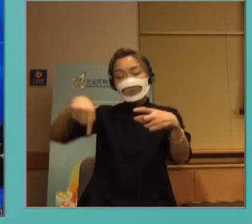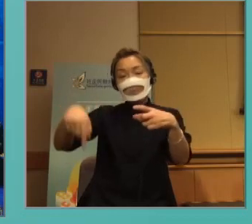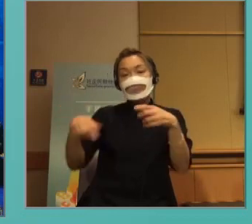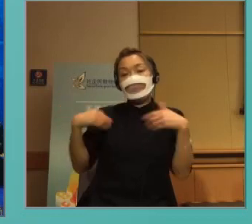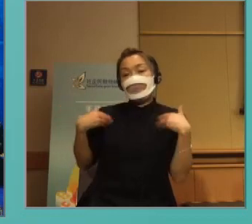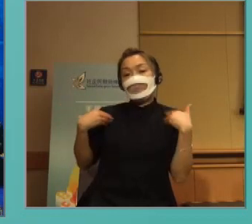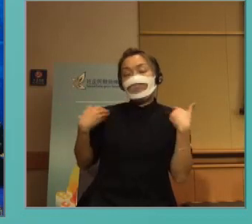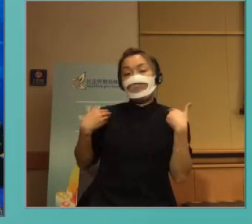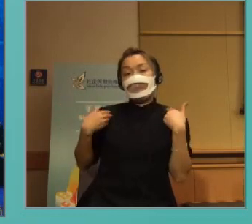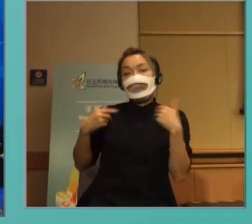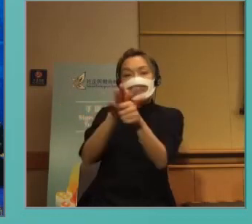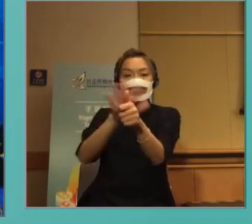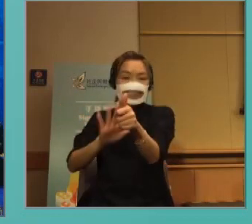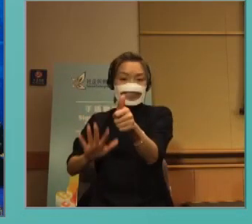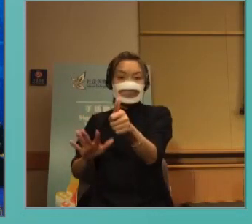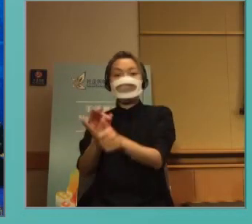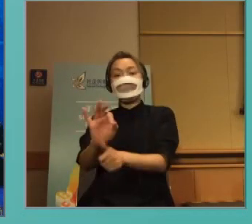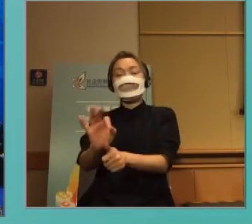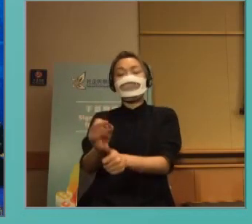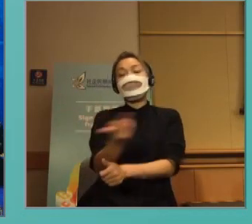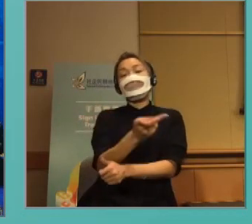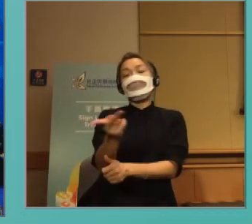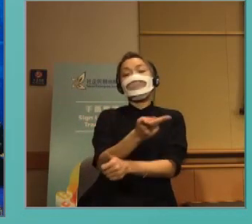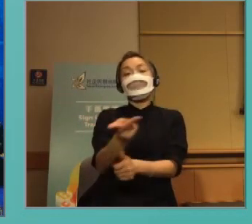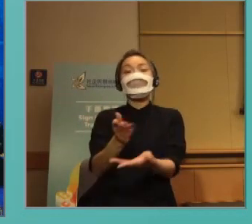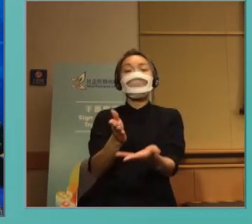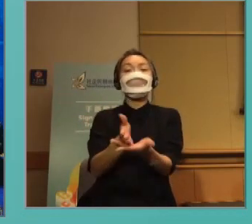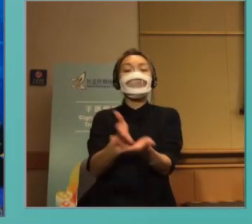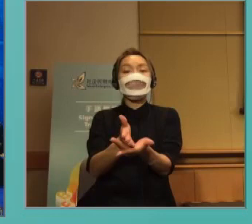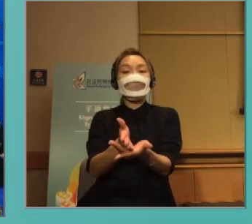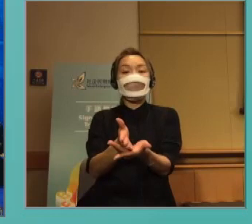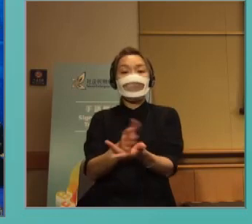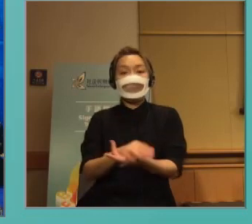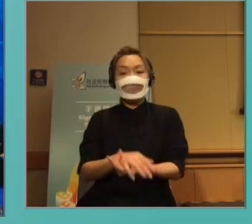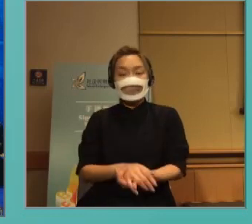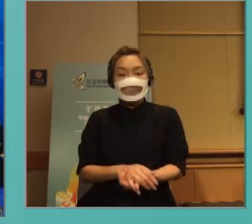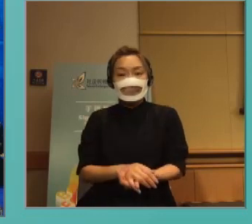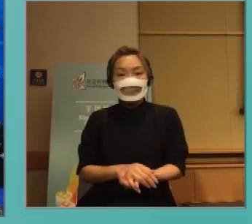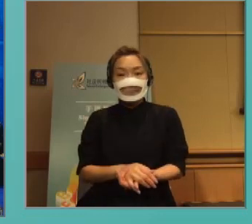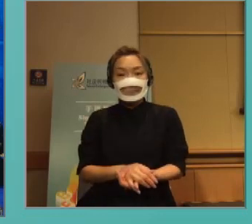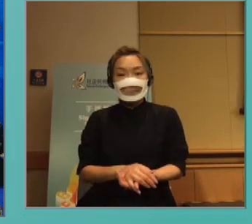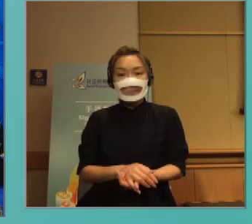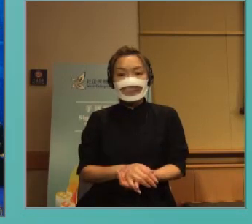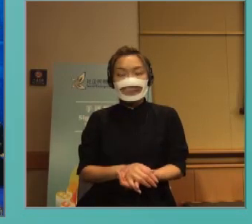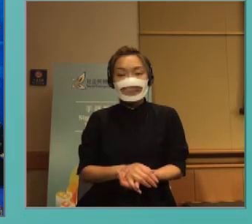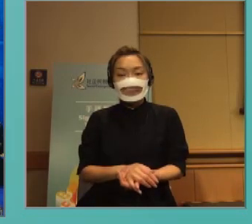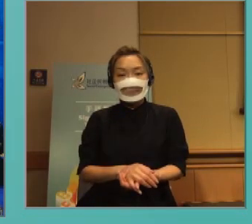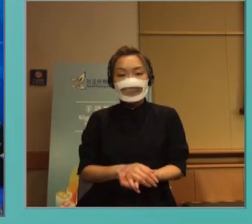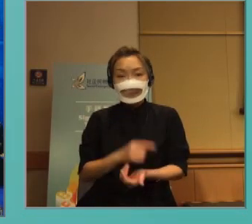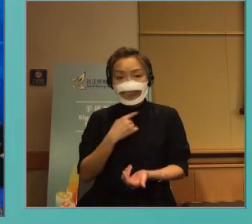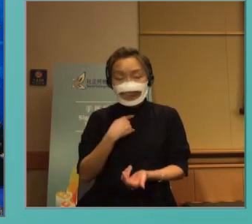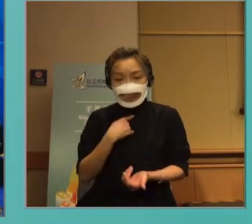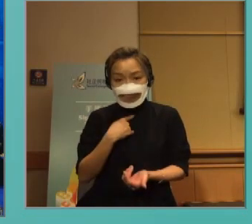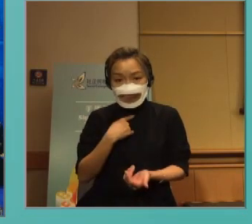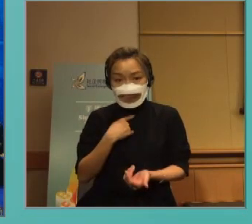two, which is there is a crypto Wall Street, which is mostly affected and which is what the media is talking about. And there's basically more sort of the tech and utility